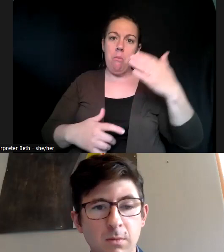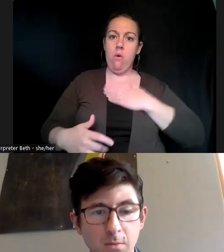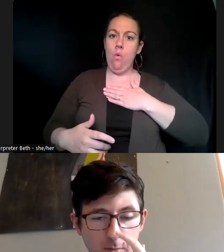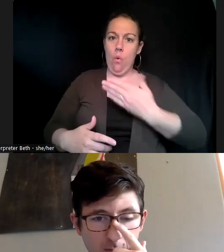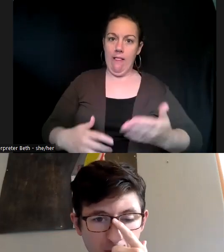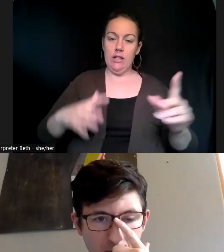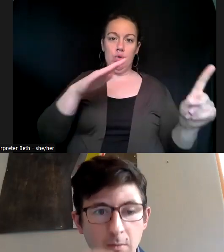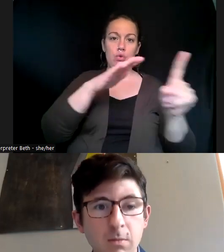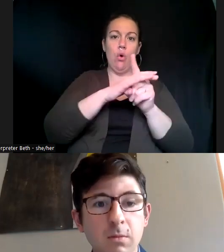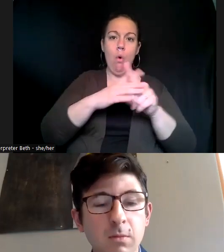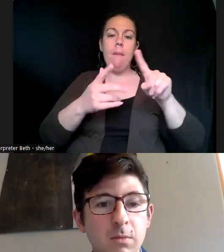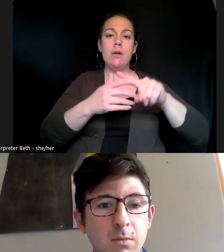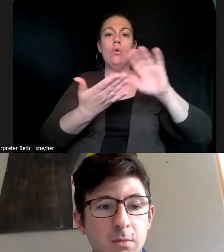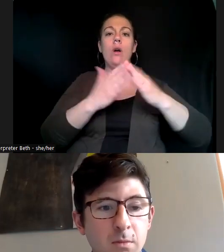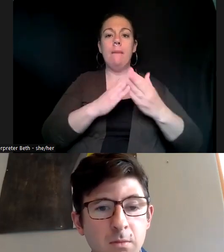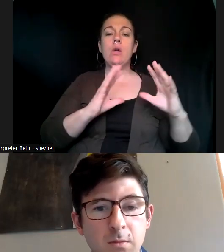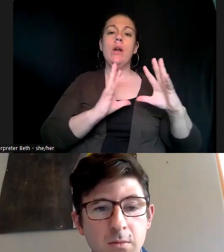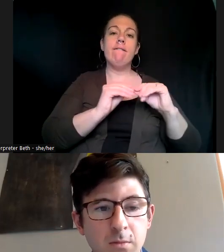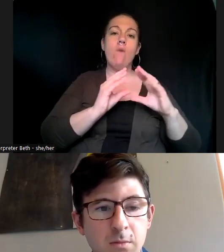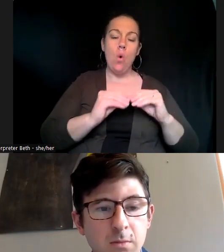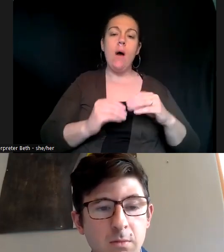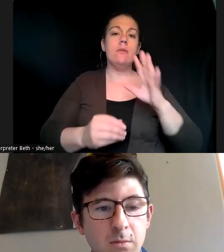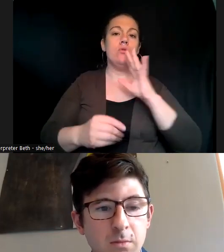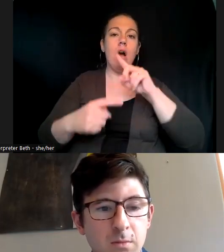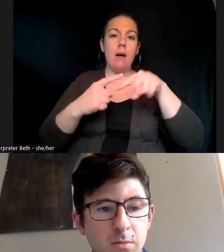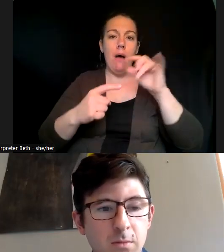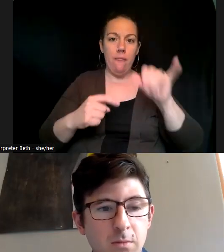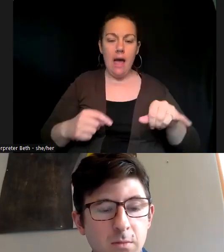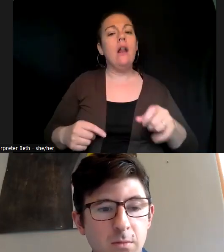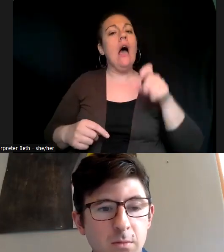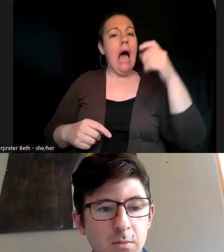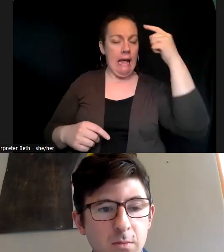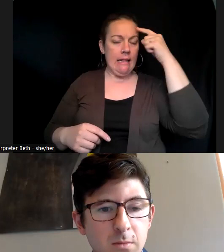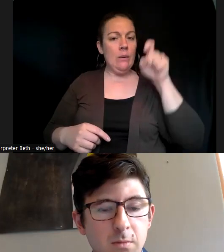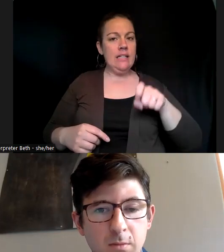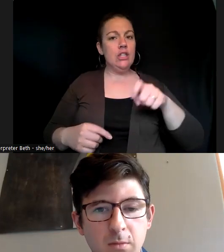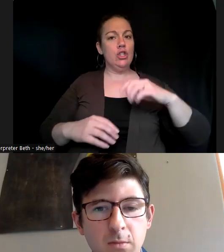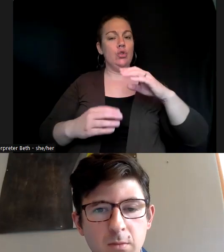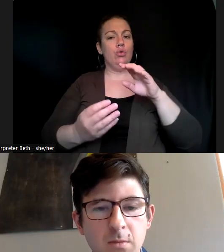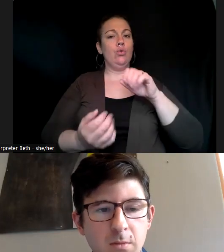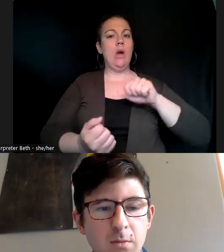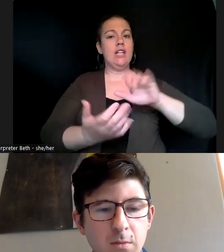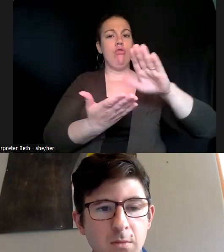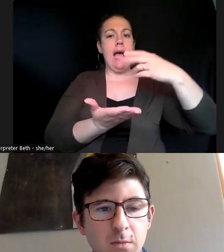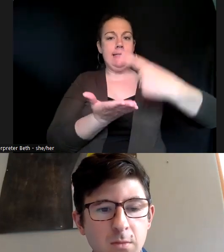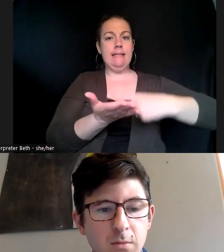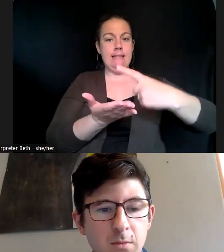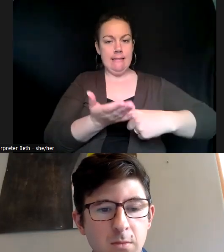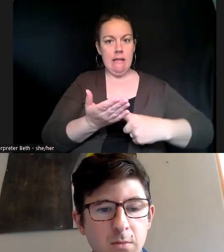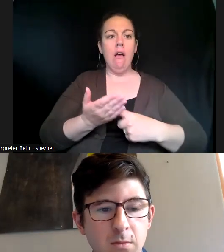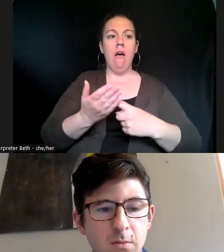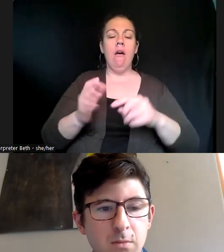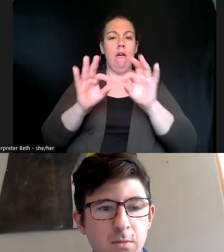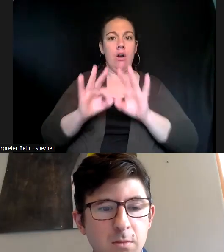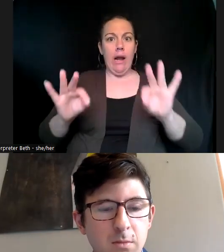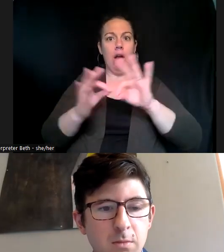press, districts on spending and allocations. I think that's really critical. I could just throw out, for